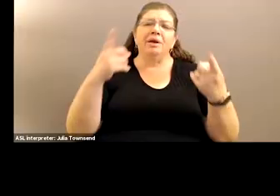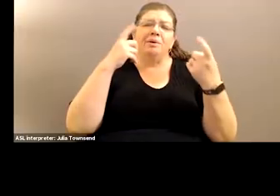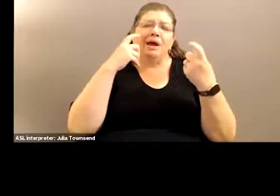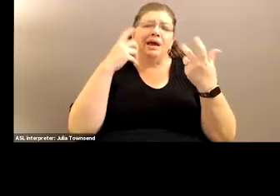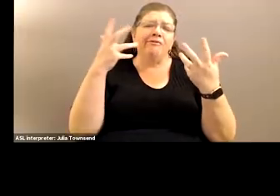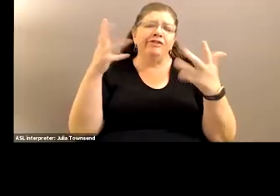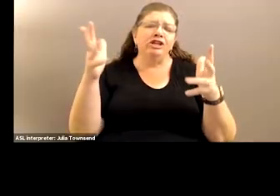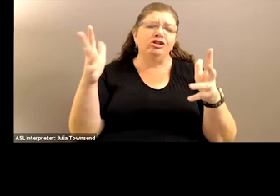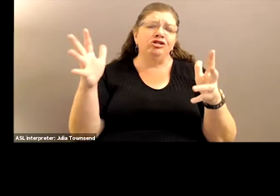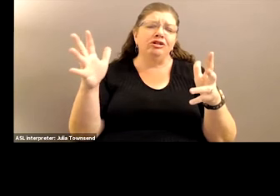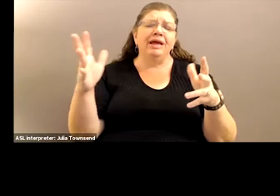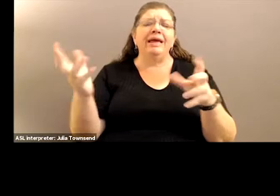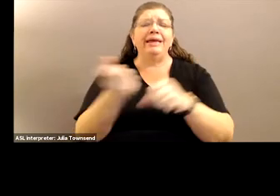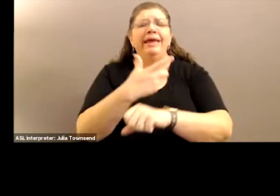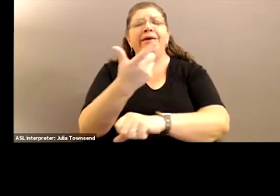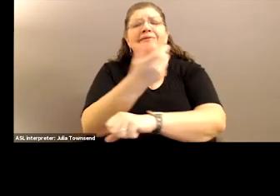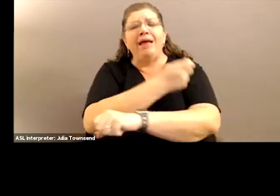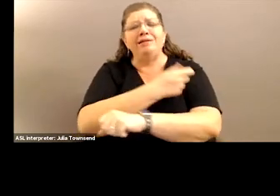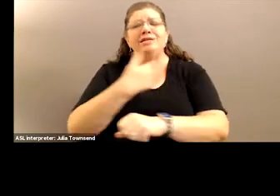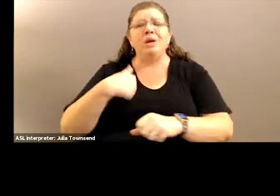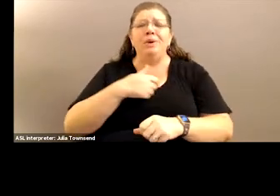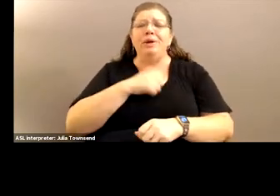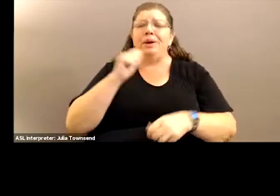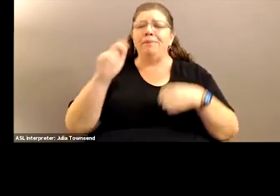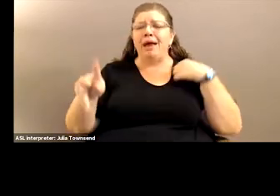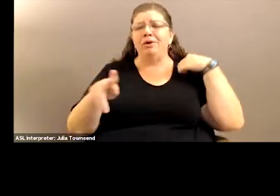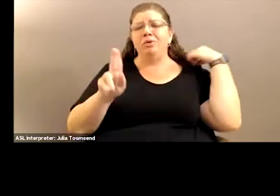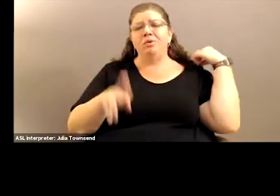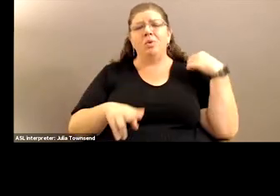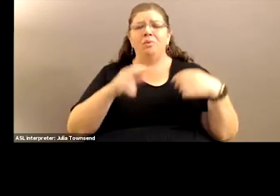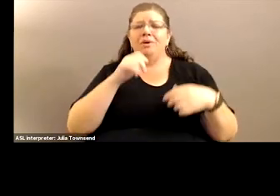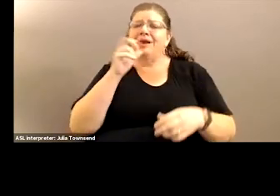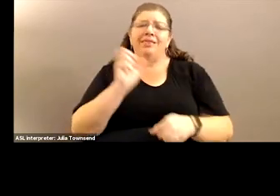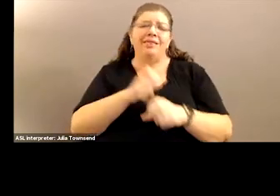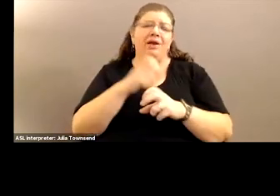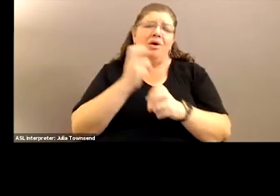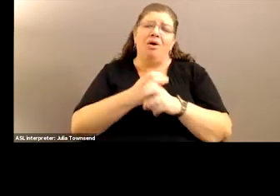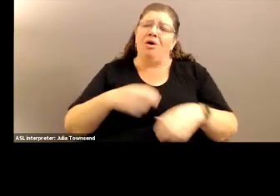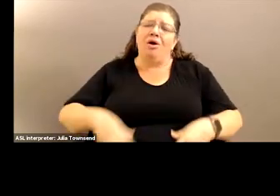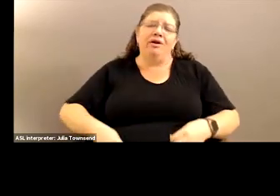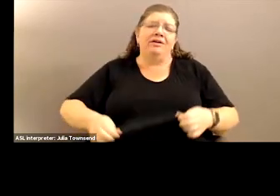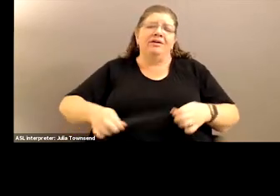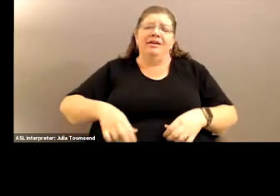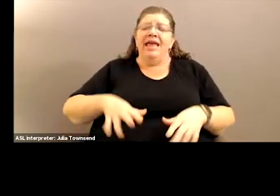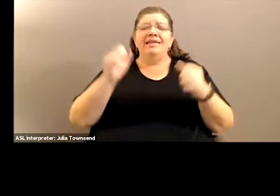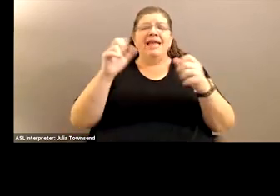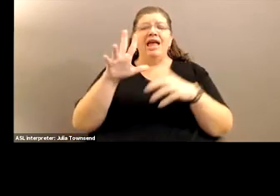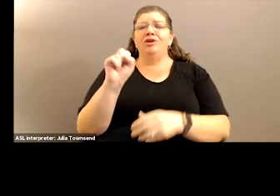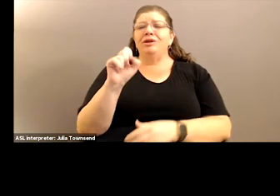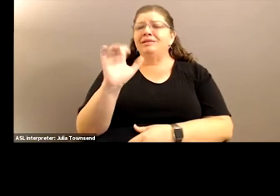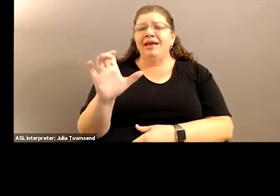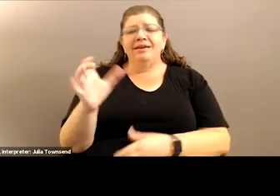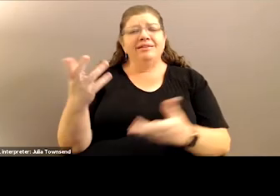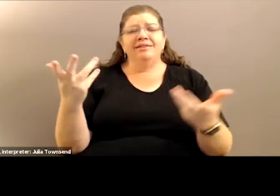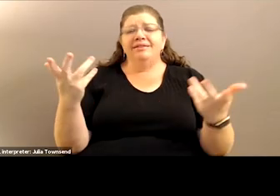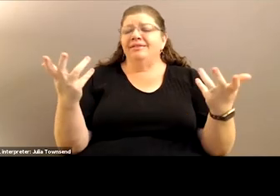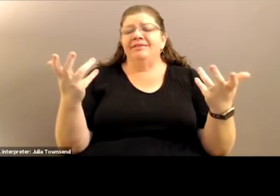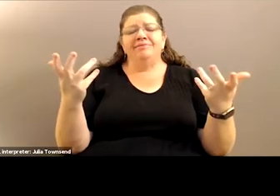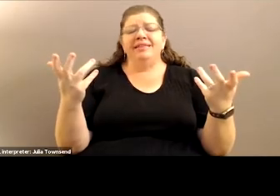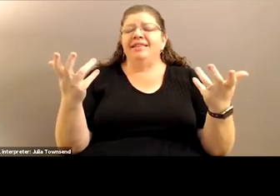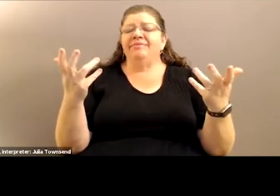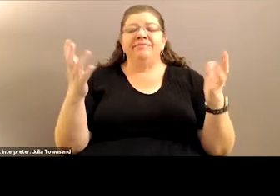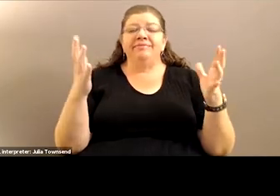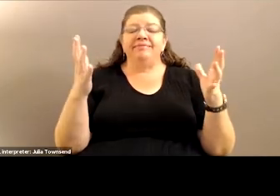can go back to normal it's it's not that hard it's it's 30 seconds it's it's an